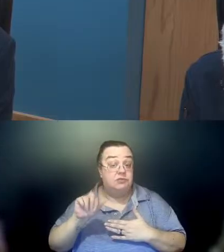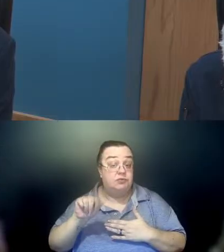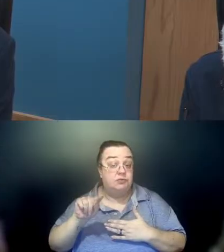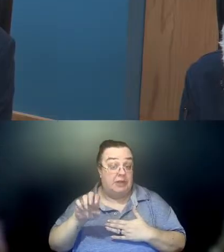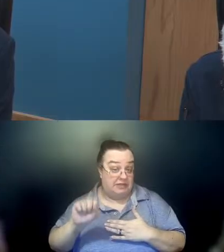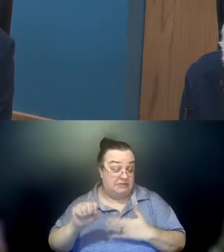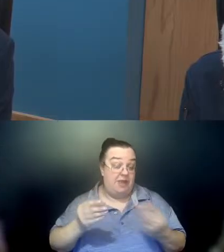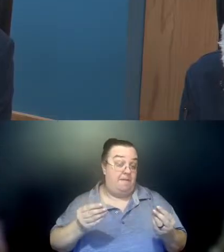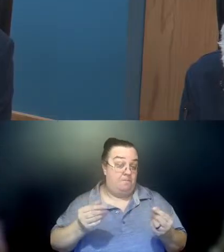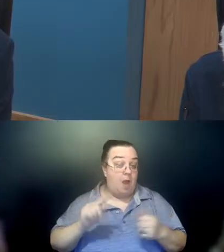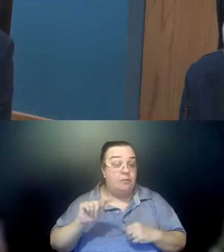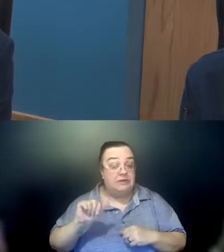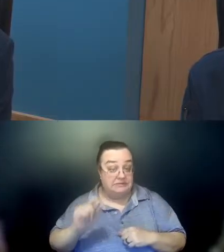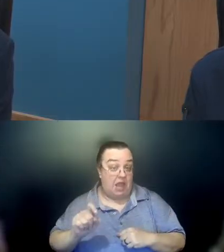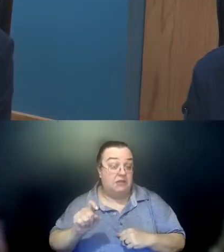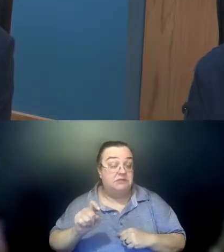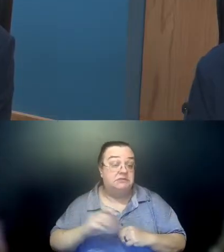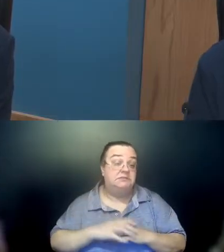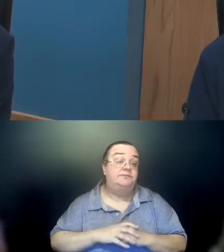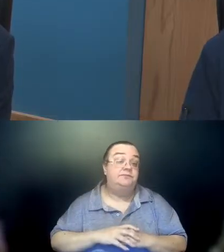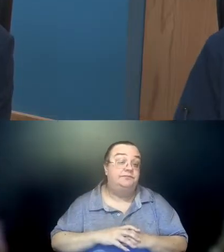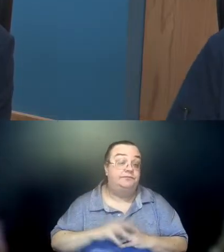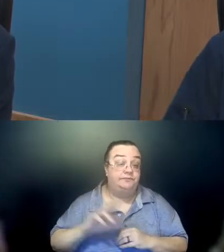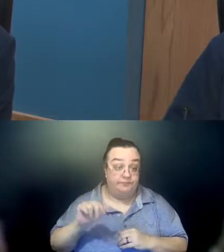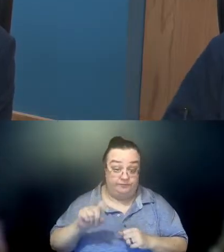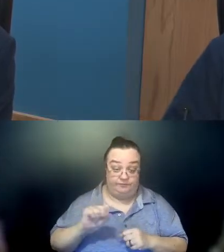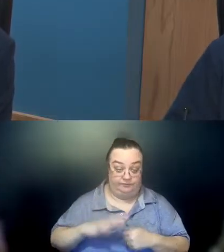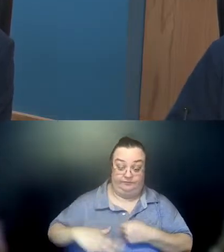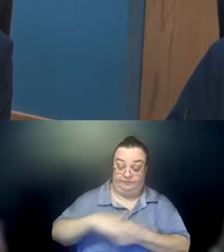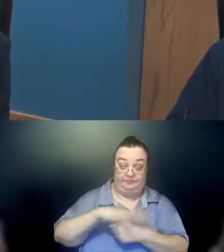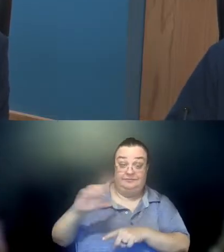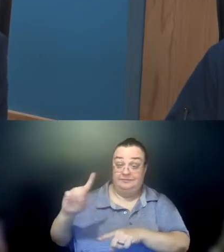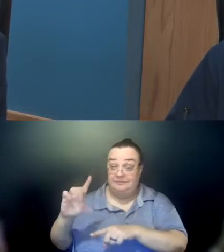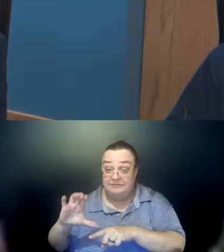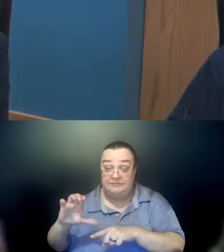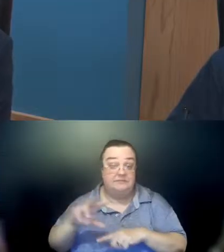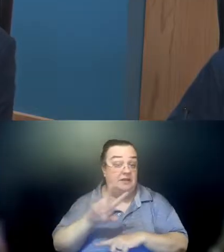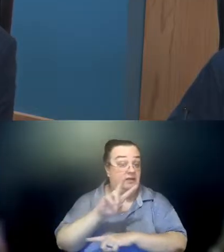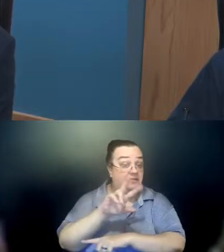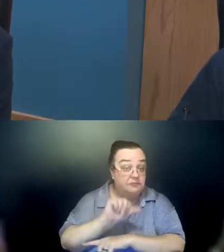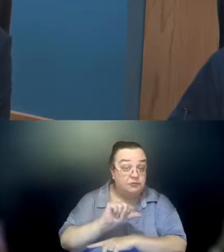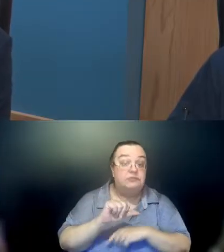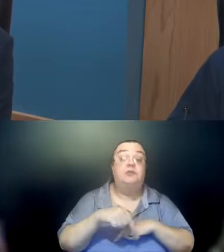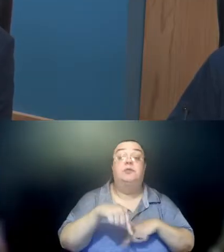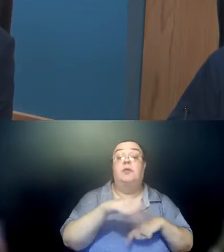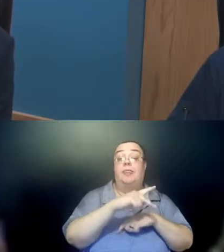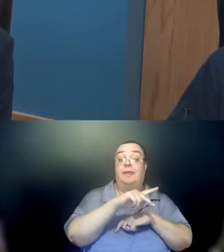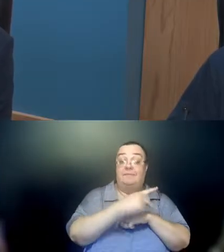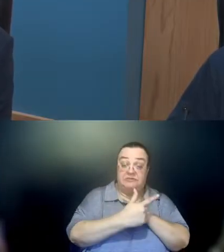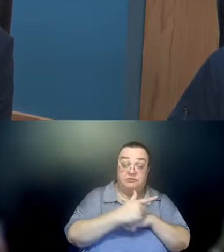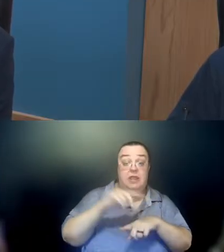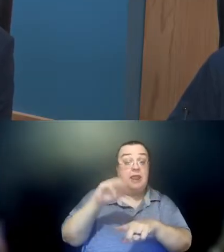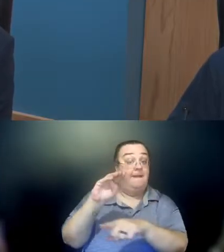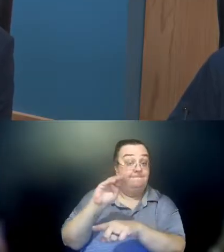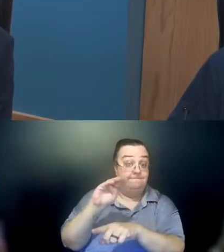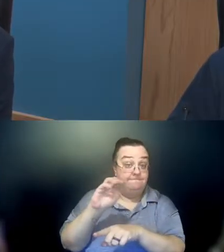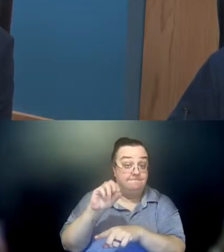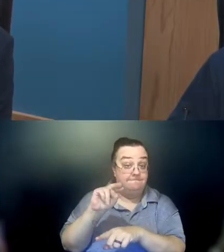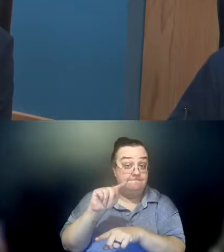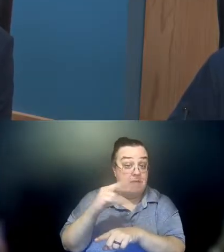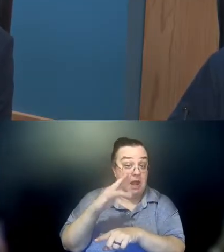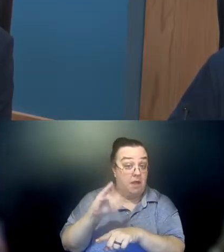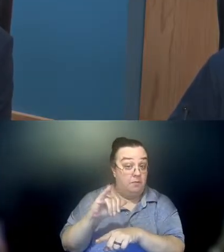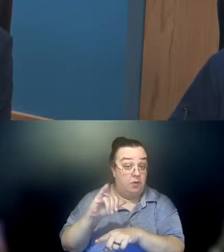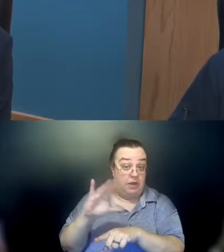property tax, property tax rates in the area, DC, Virginia, the county, Montgomery County as well.